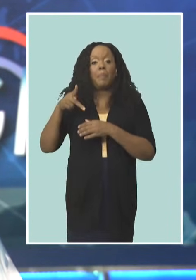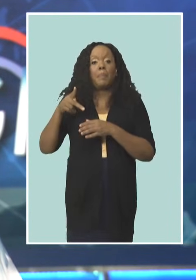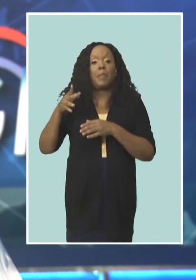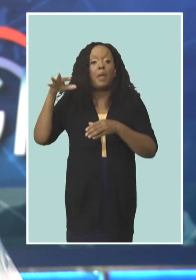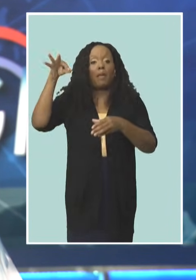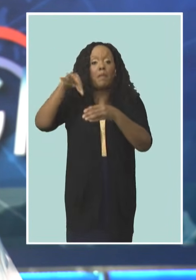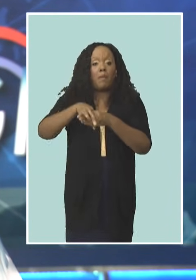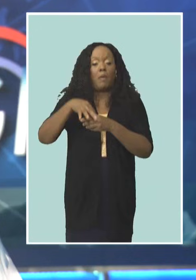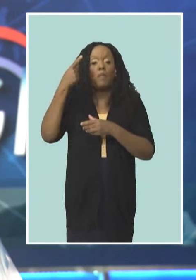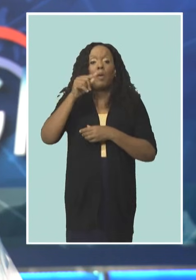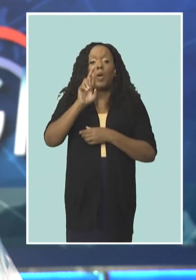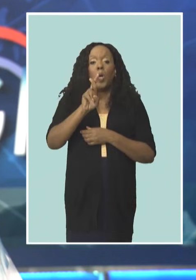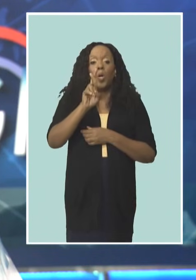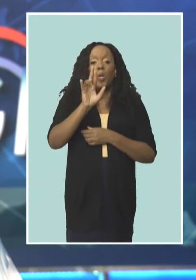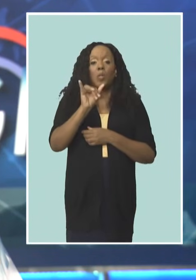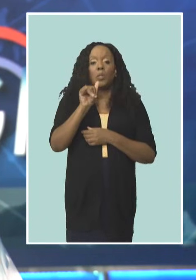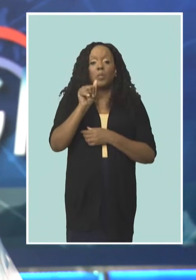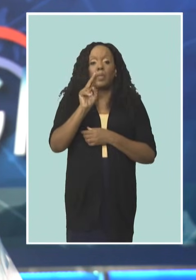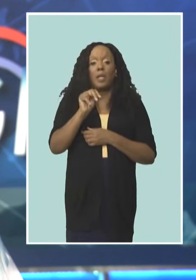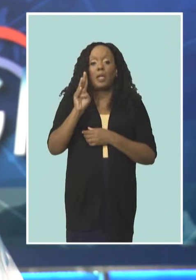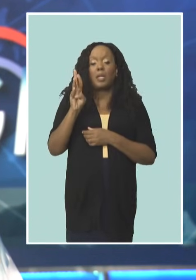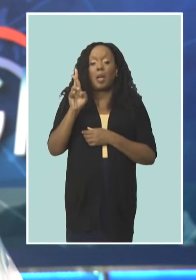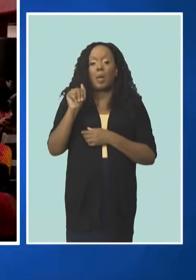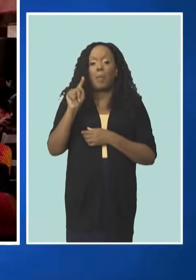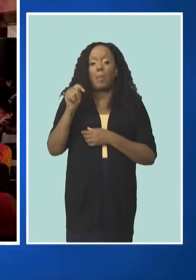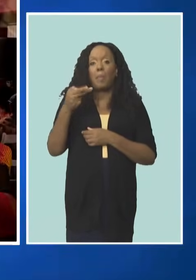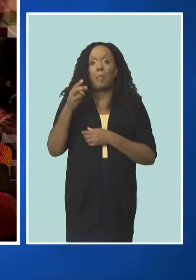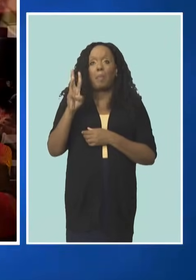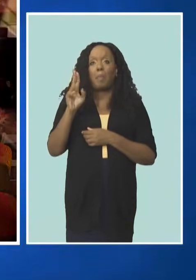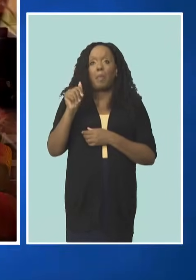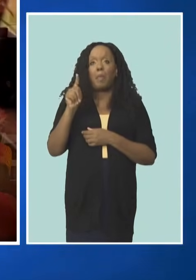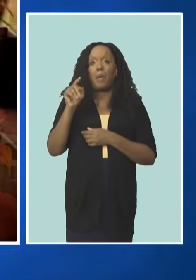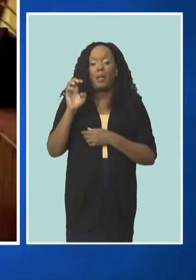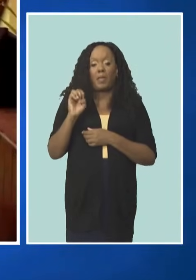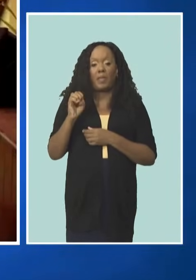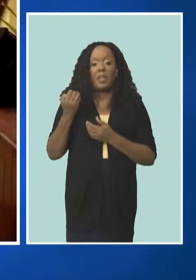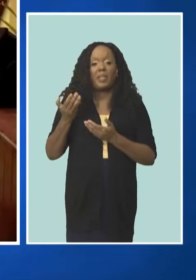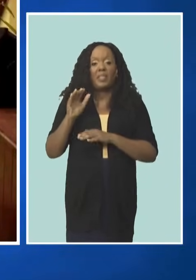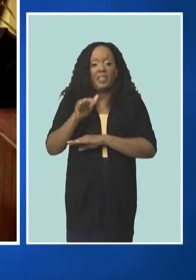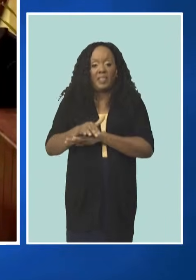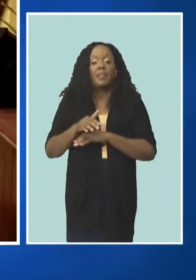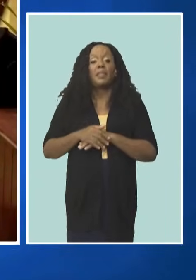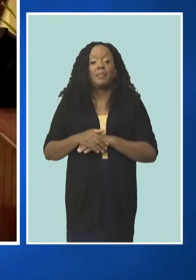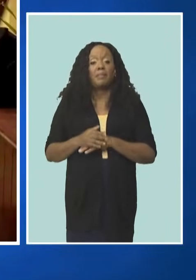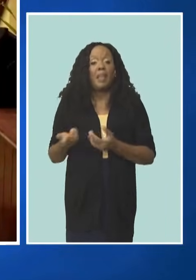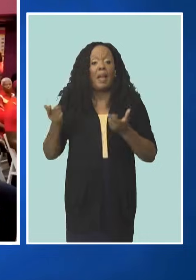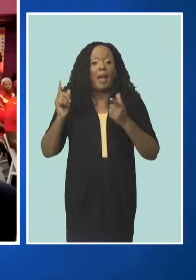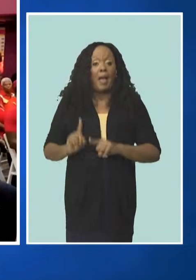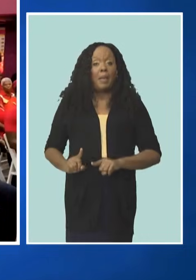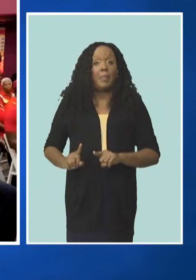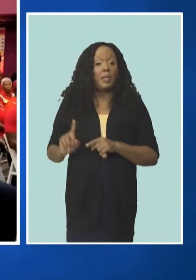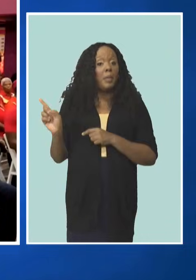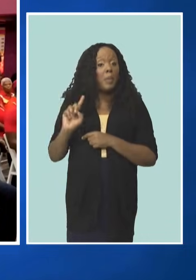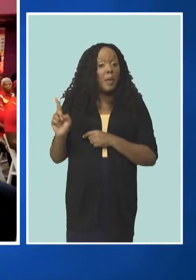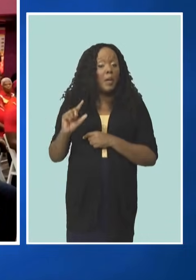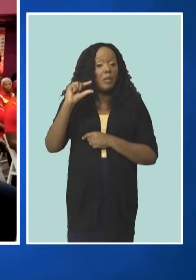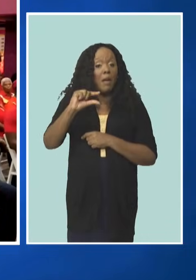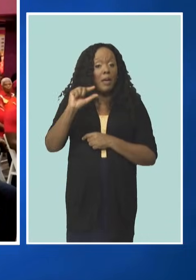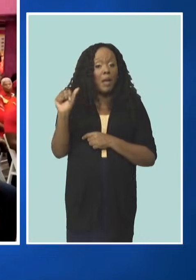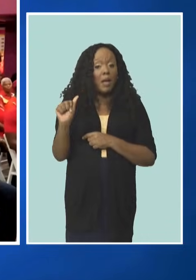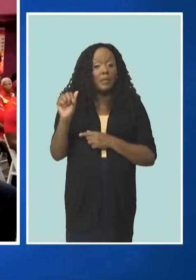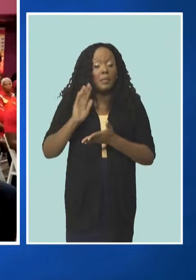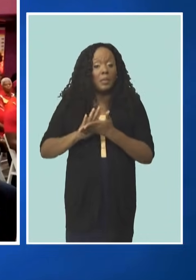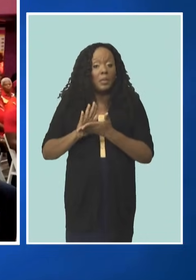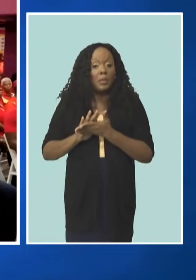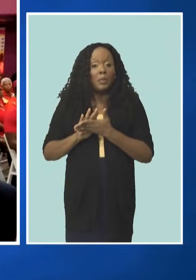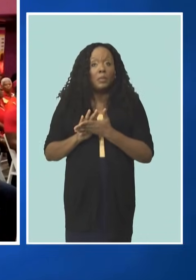new candidate to contest the next general election. The process took place just over an hour ago at the Grantley Adams Memorial School. Mr. Brathwaite